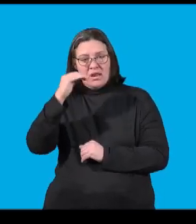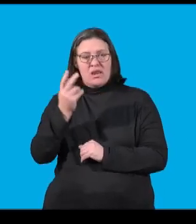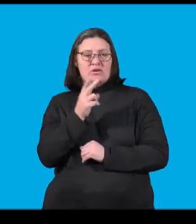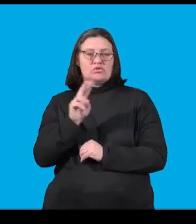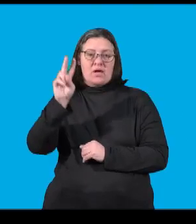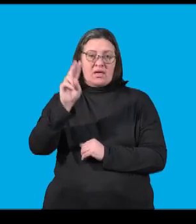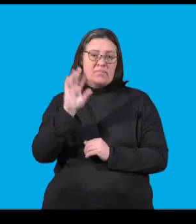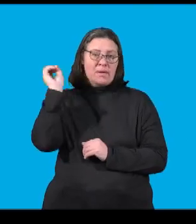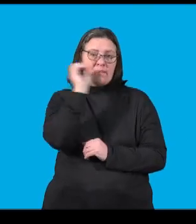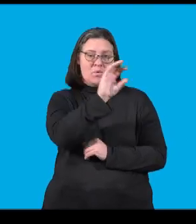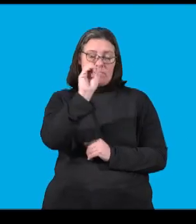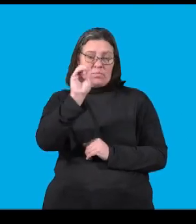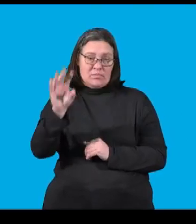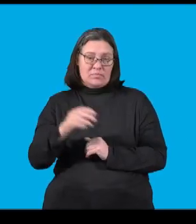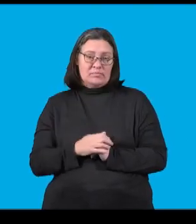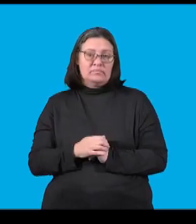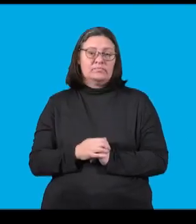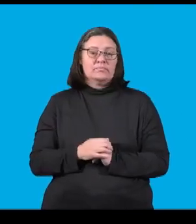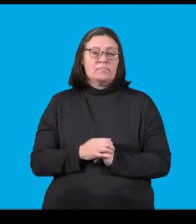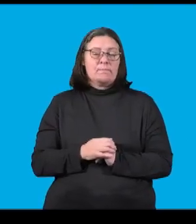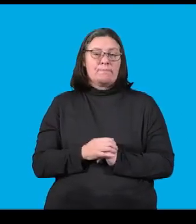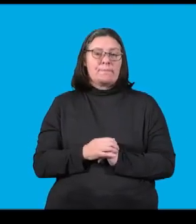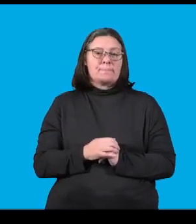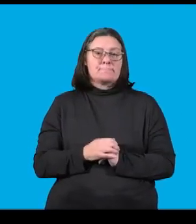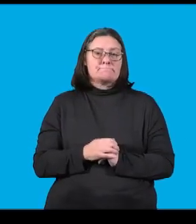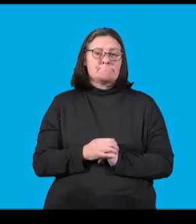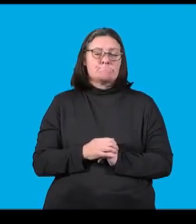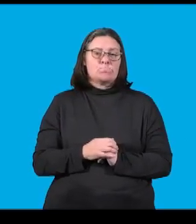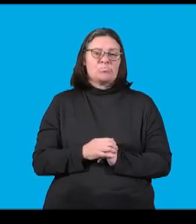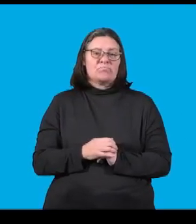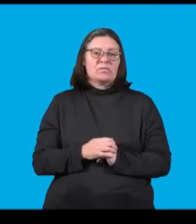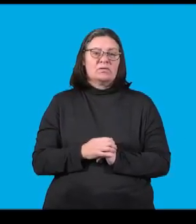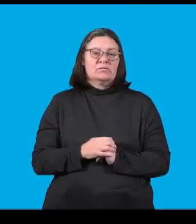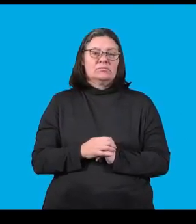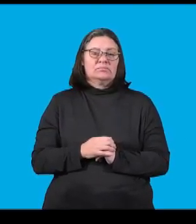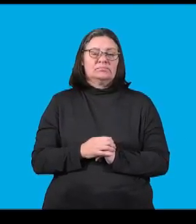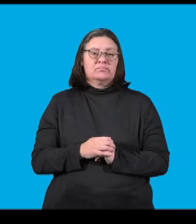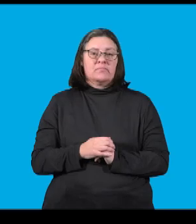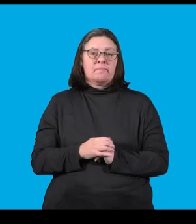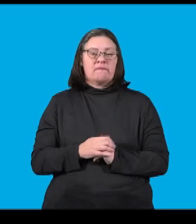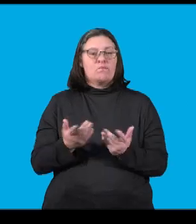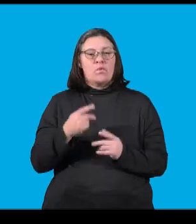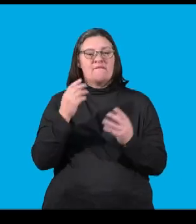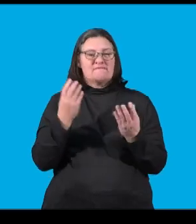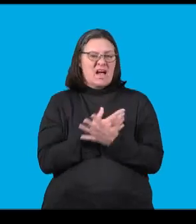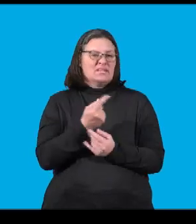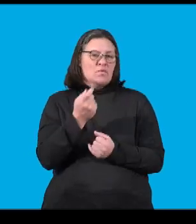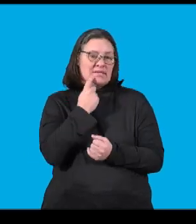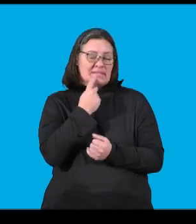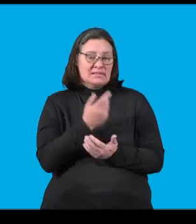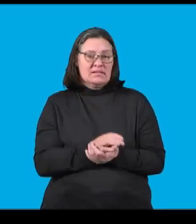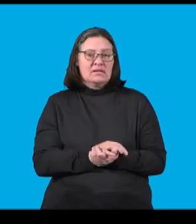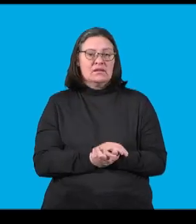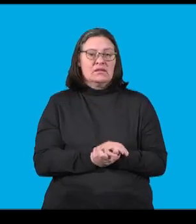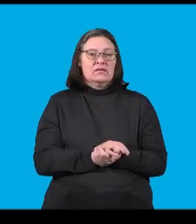1 all squared. You see, I'm substituting into the equation that they gave me. I'm not substituting into the one I've squared out because it's quicker this